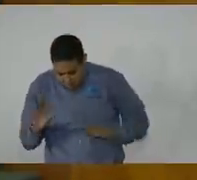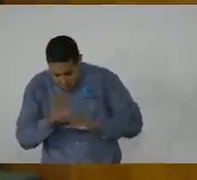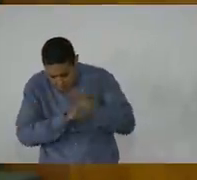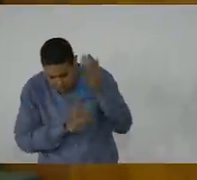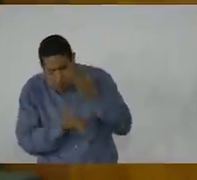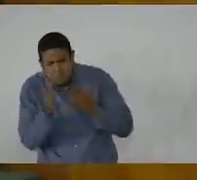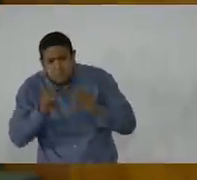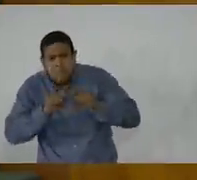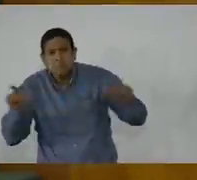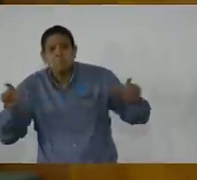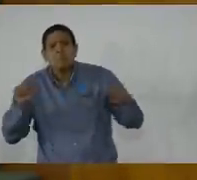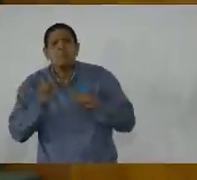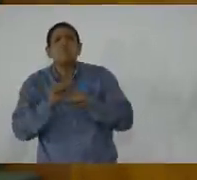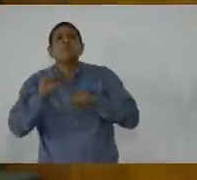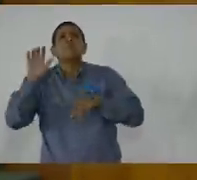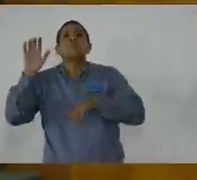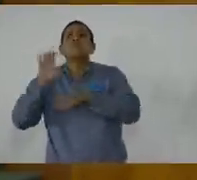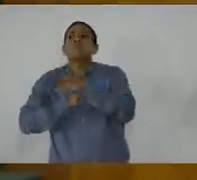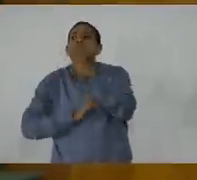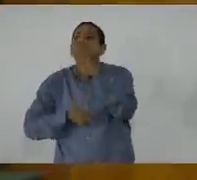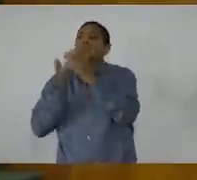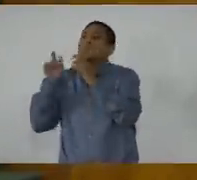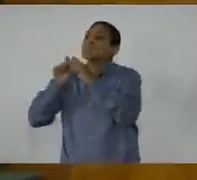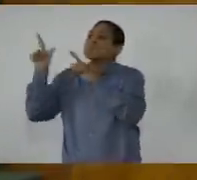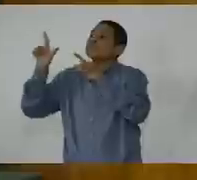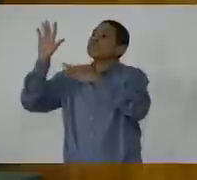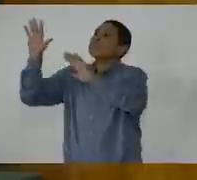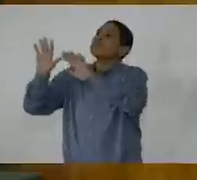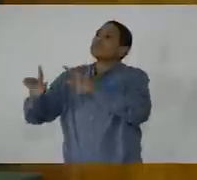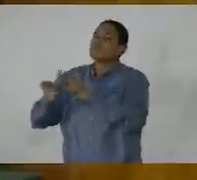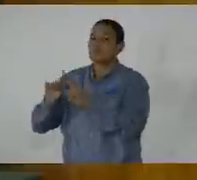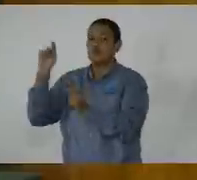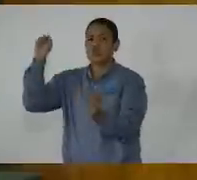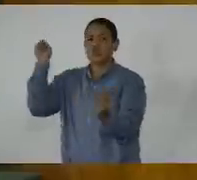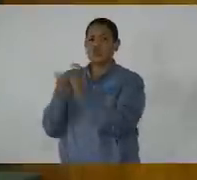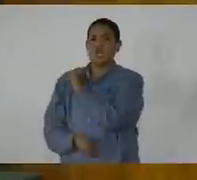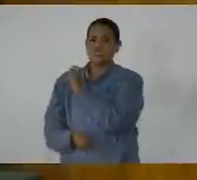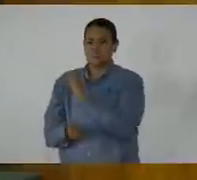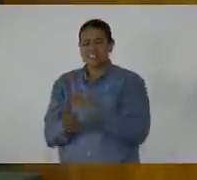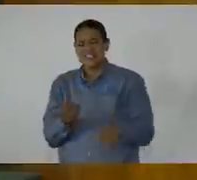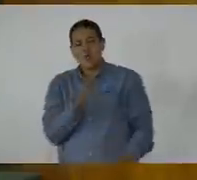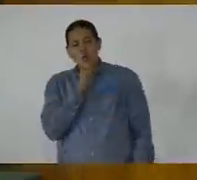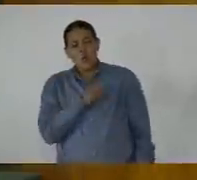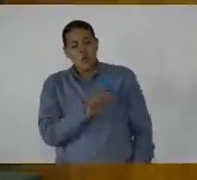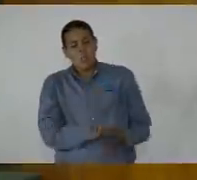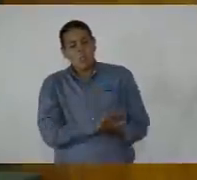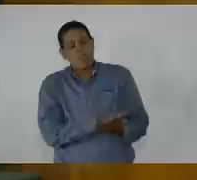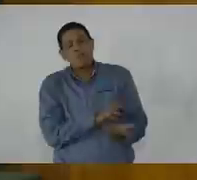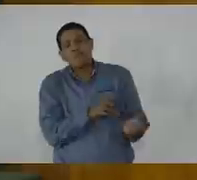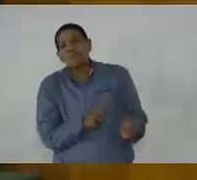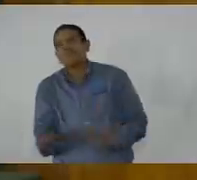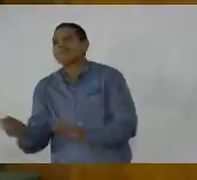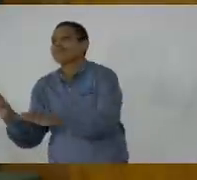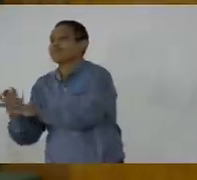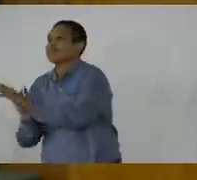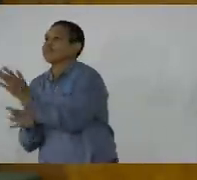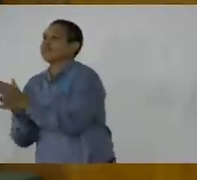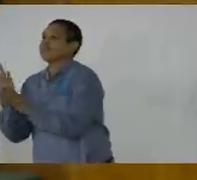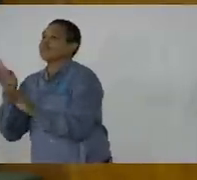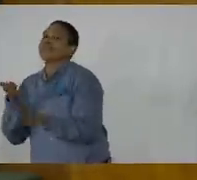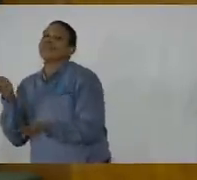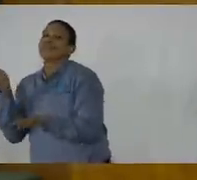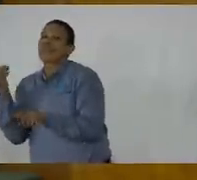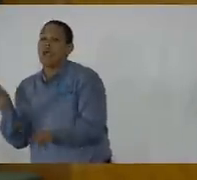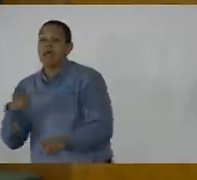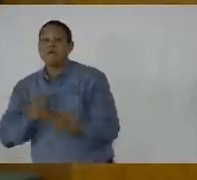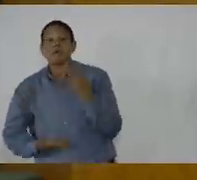digitization, digitalization, and digital transformation. Madam Speaker, my technical team is working